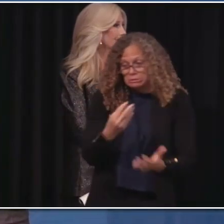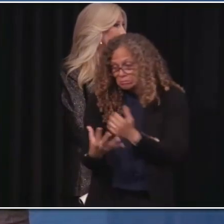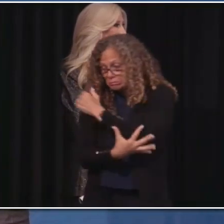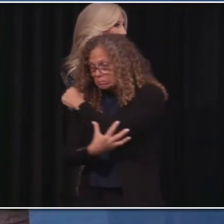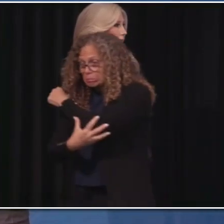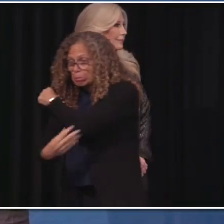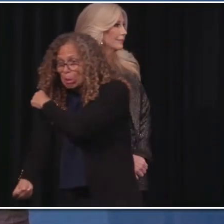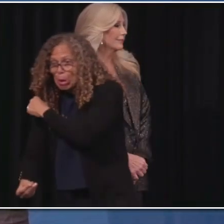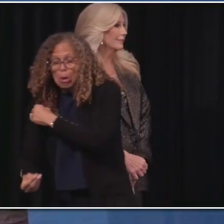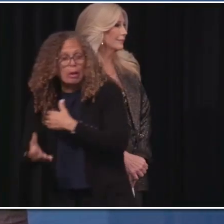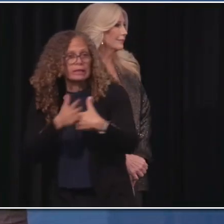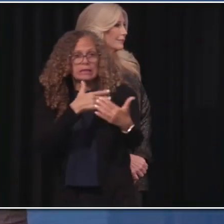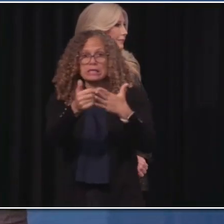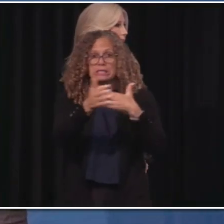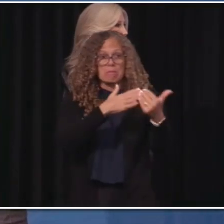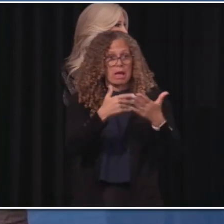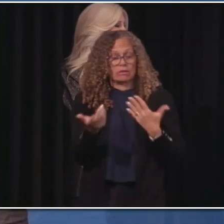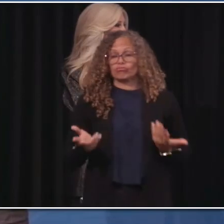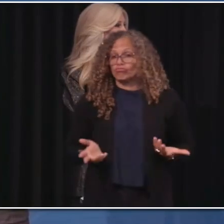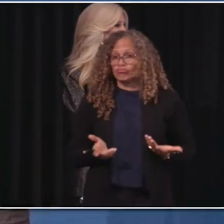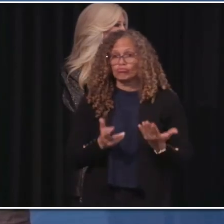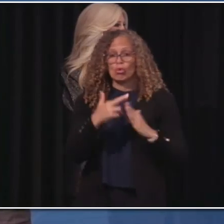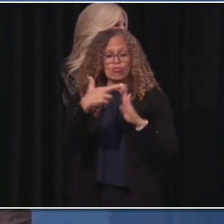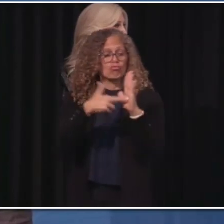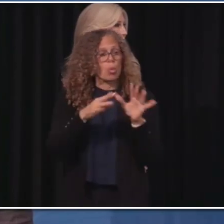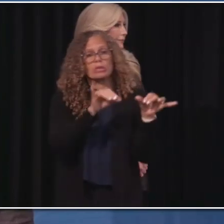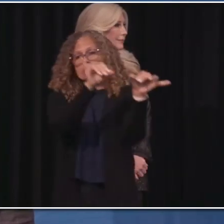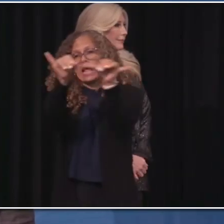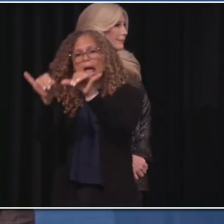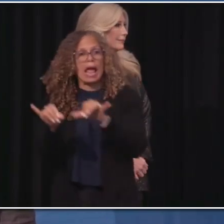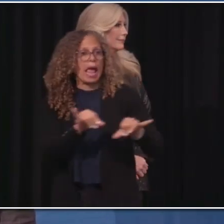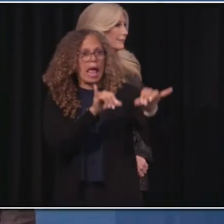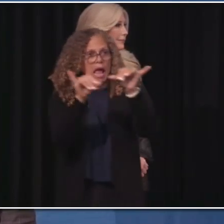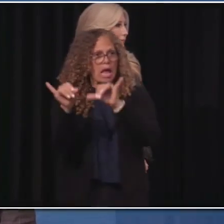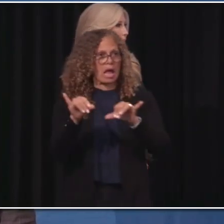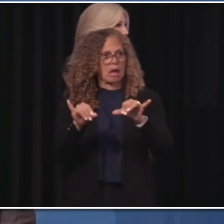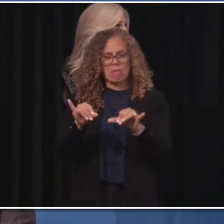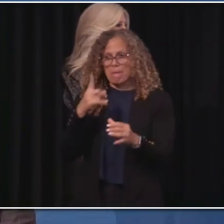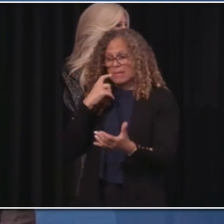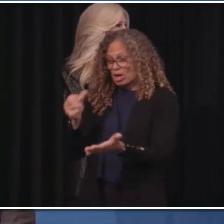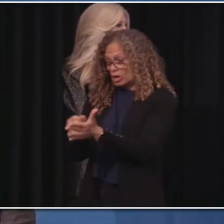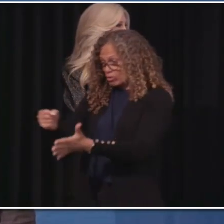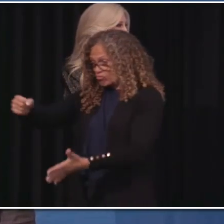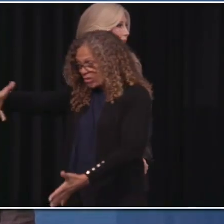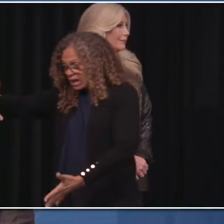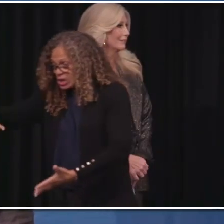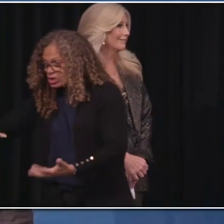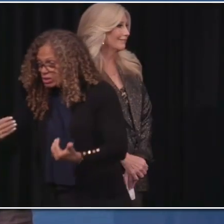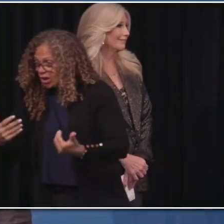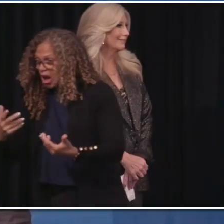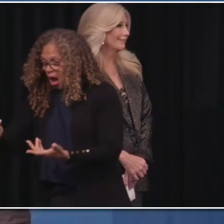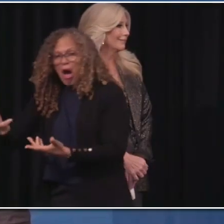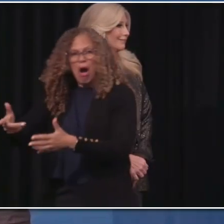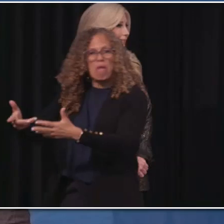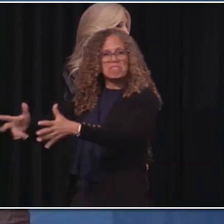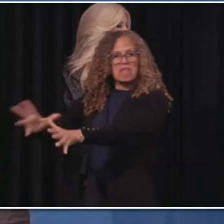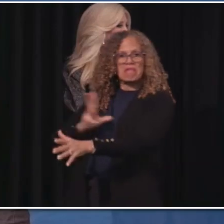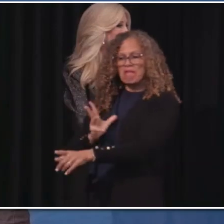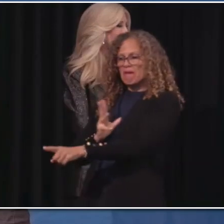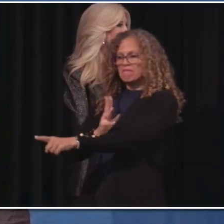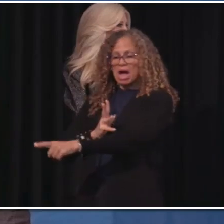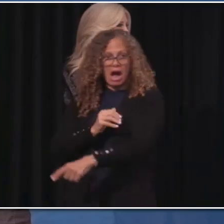the rules must be just and consistent, never bent by wealth or privilege.